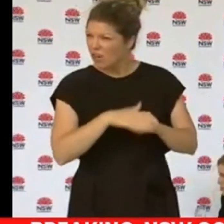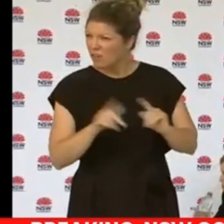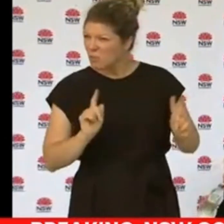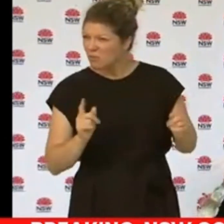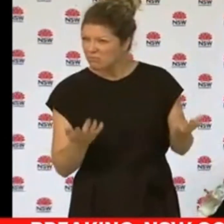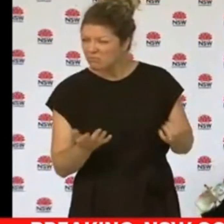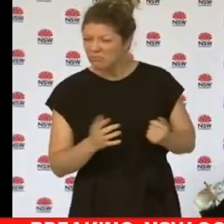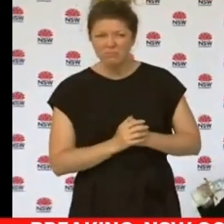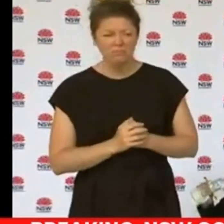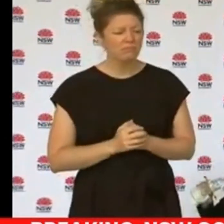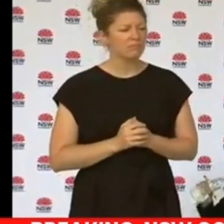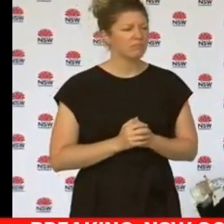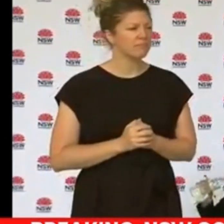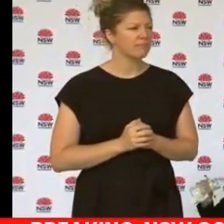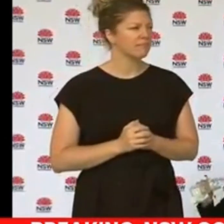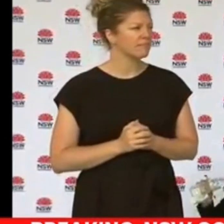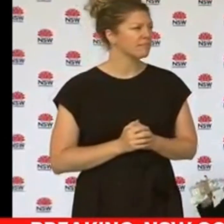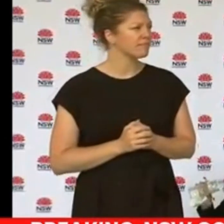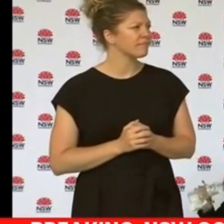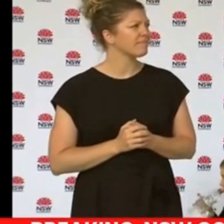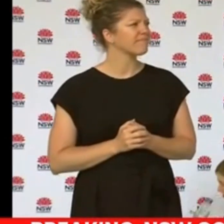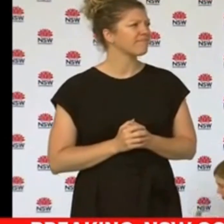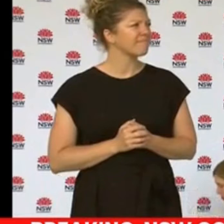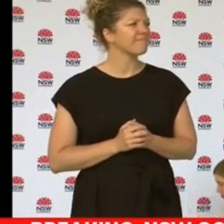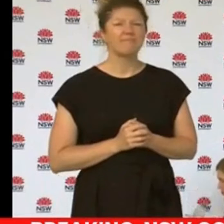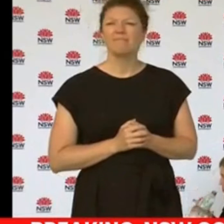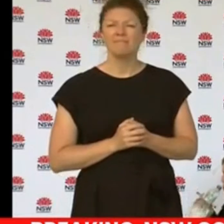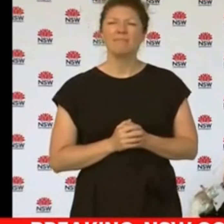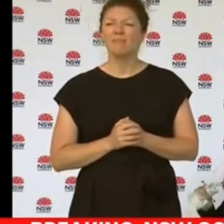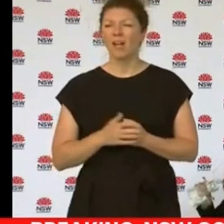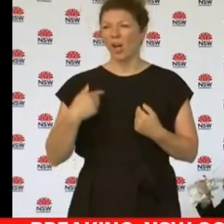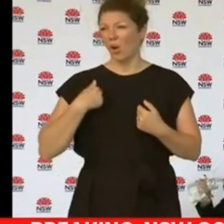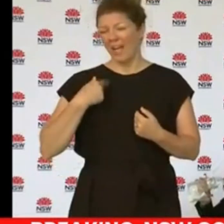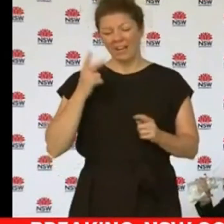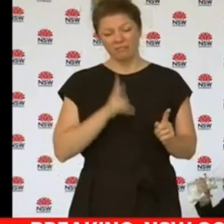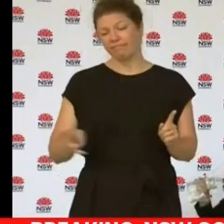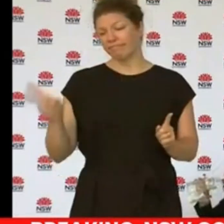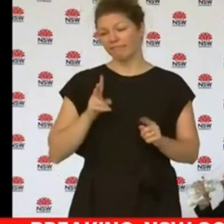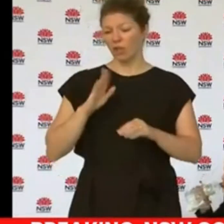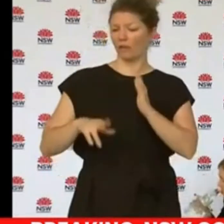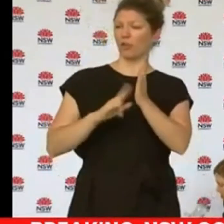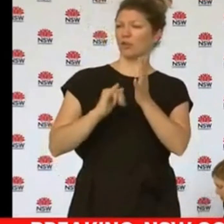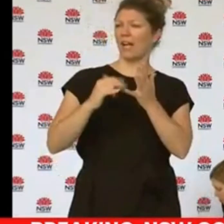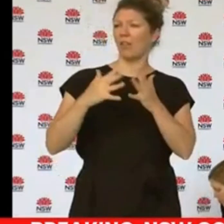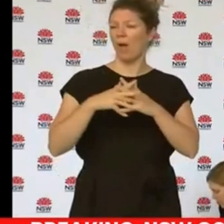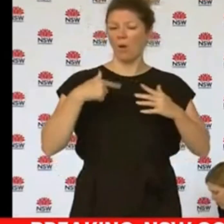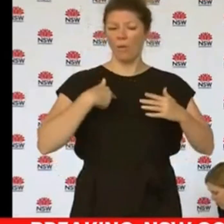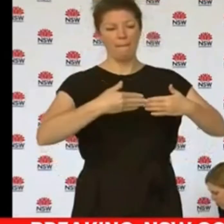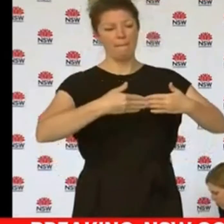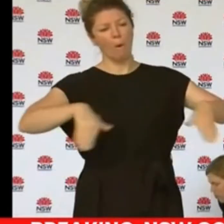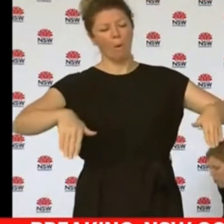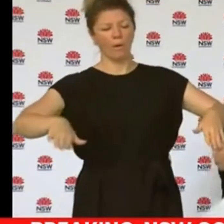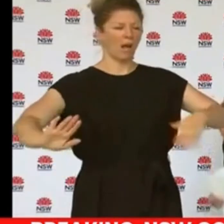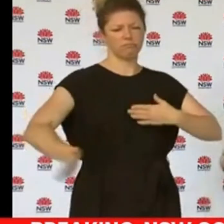would you say about that situation? Well, look, I think New South Wales has made its position regarding borders very clear. And